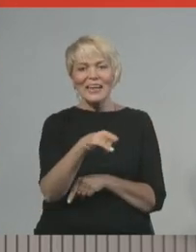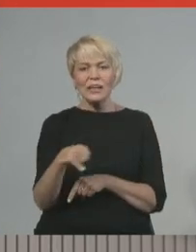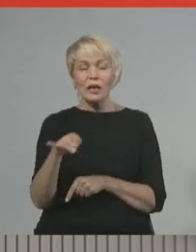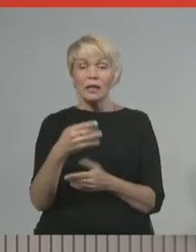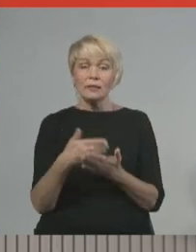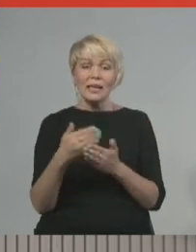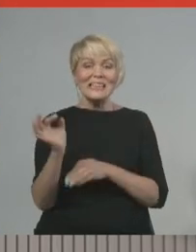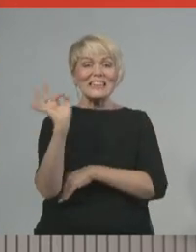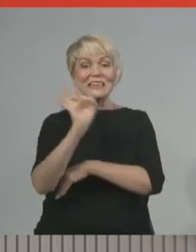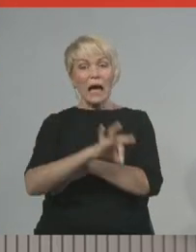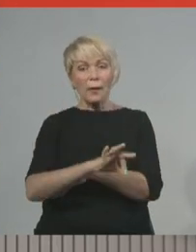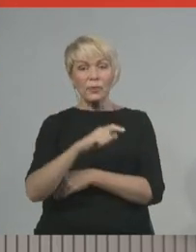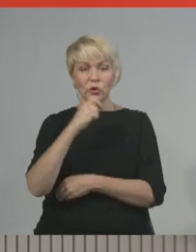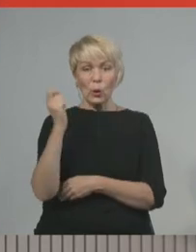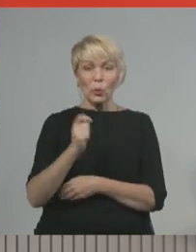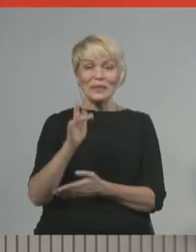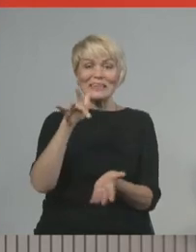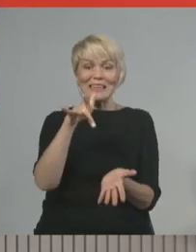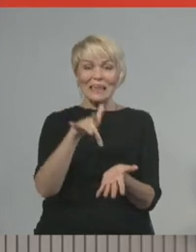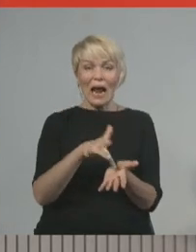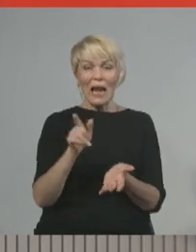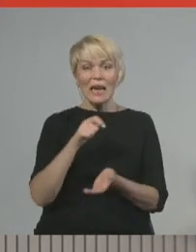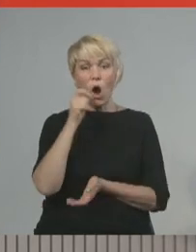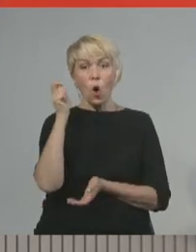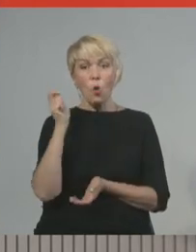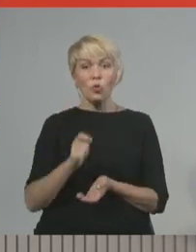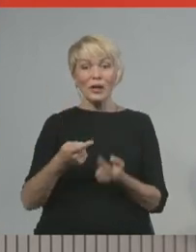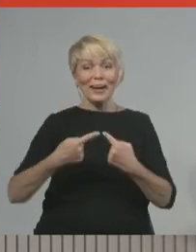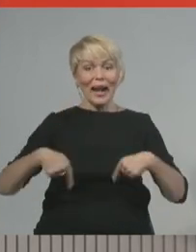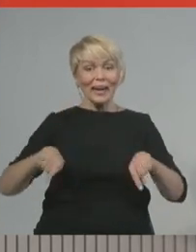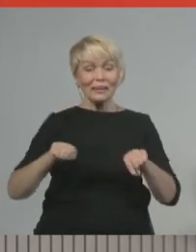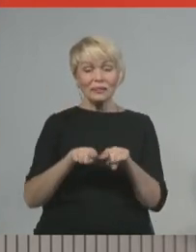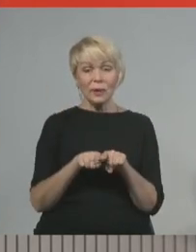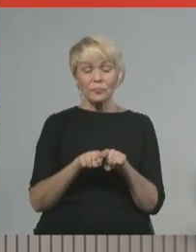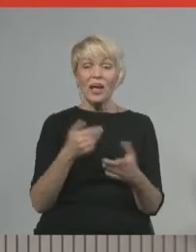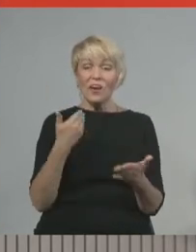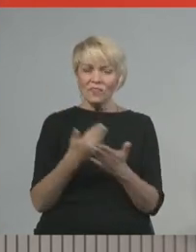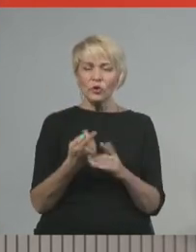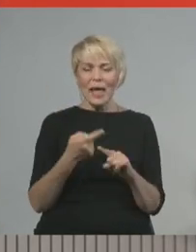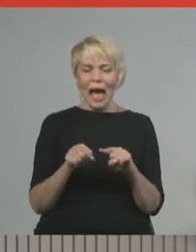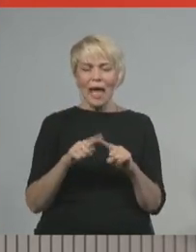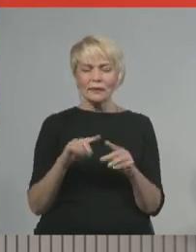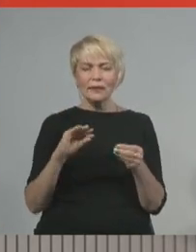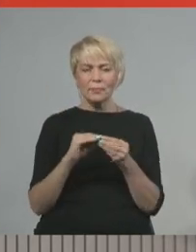so this is situations that we can see in central ukraine or western ukraine